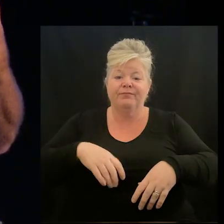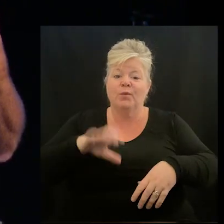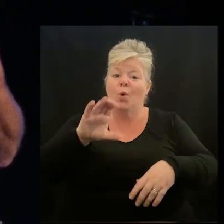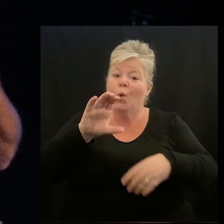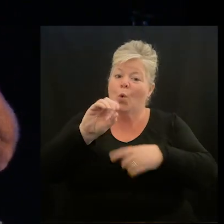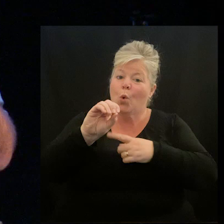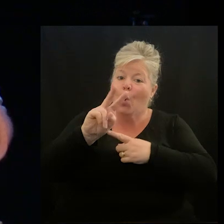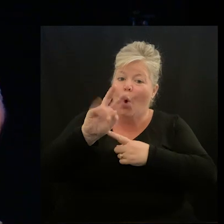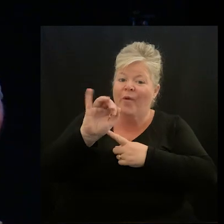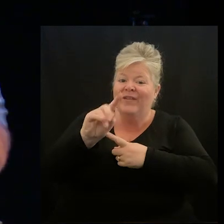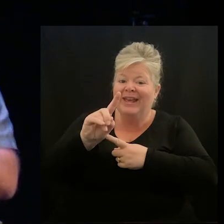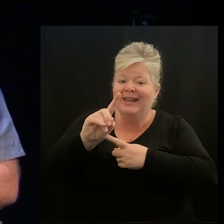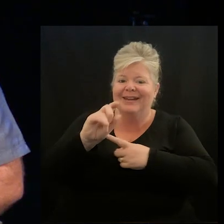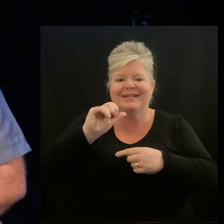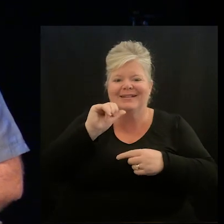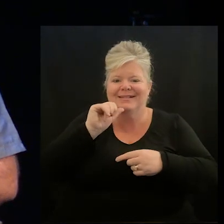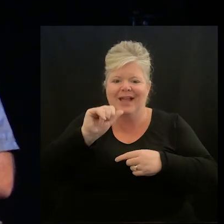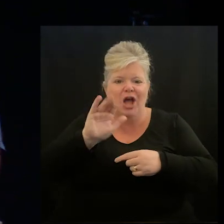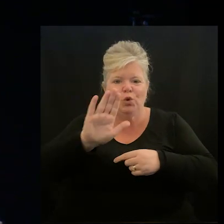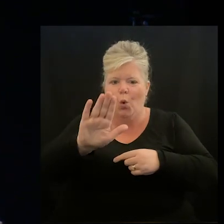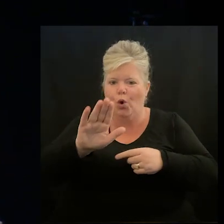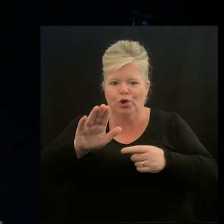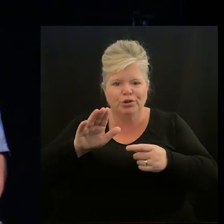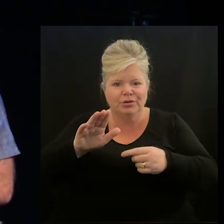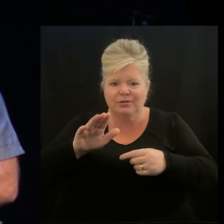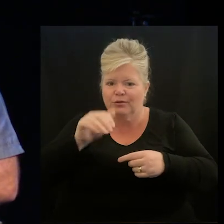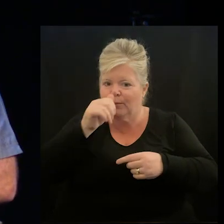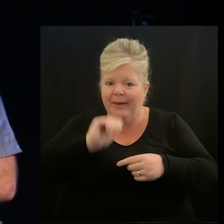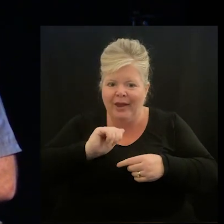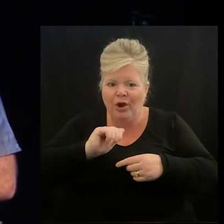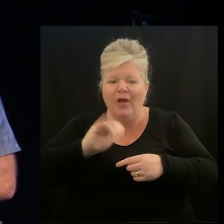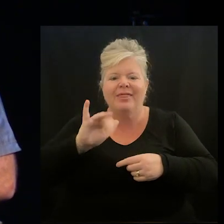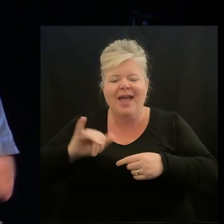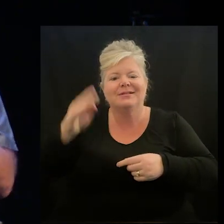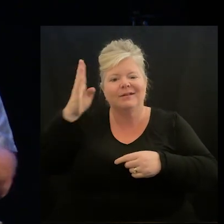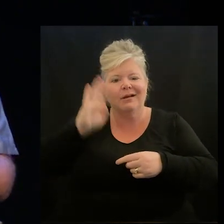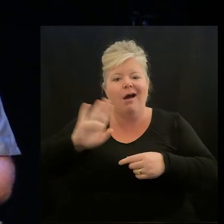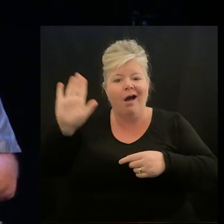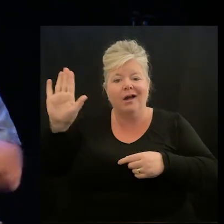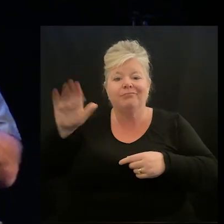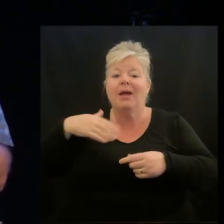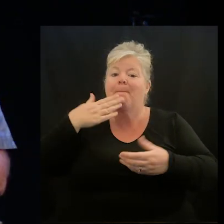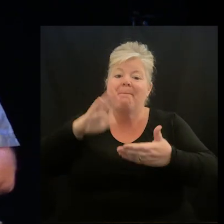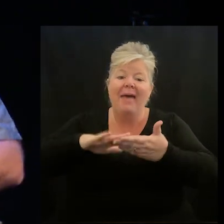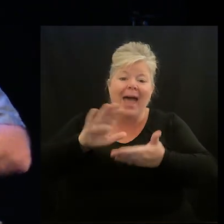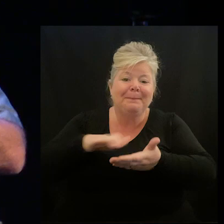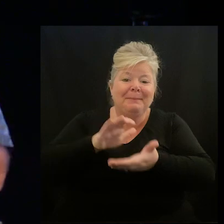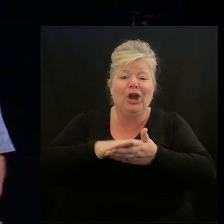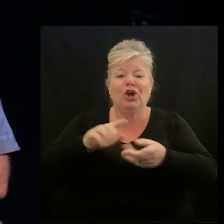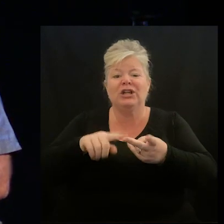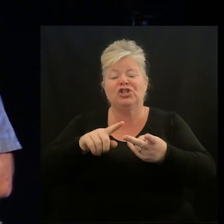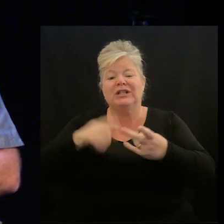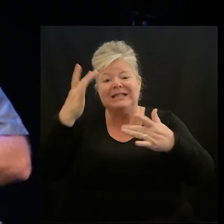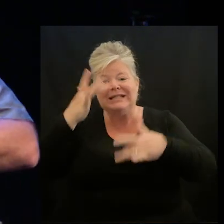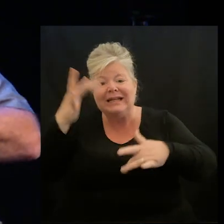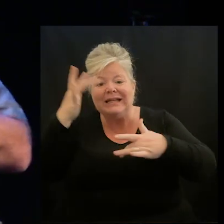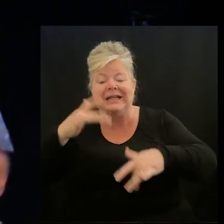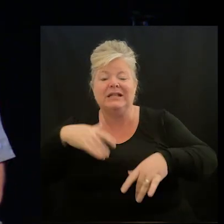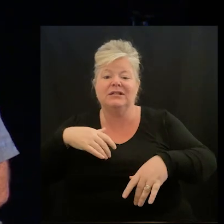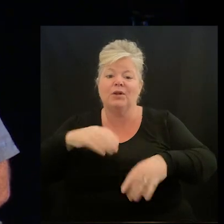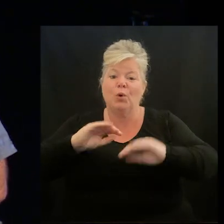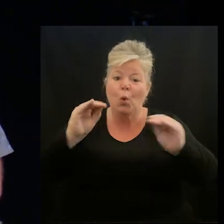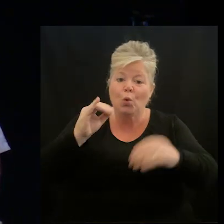COVID is not yours, it's God's. The bad marriage, the sickness, the job loss,